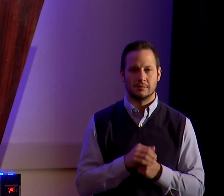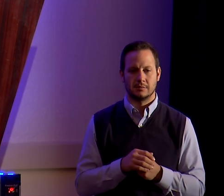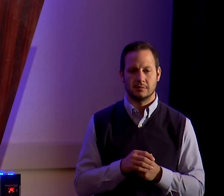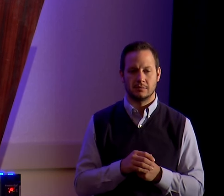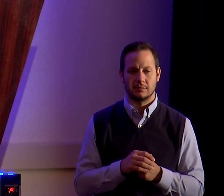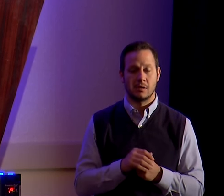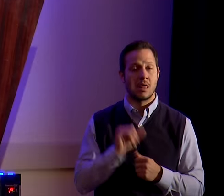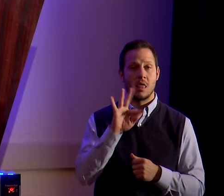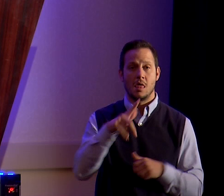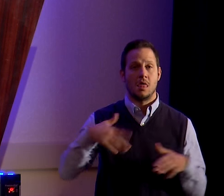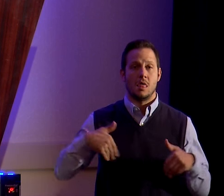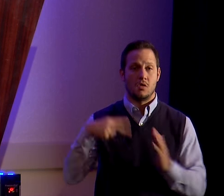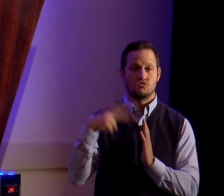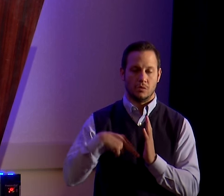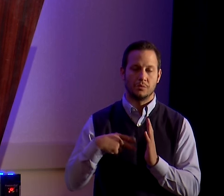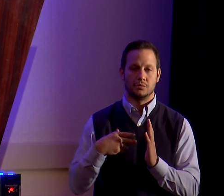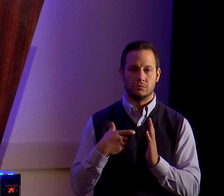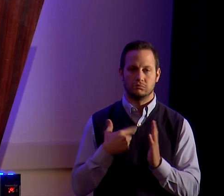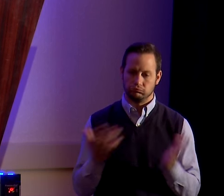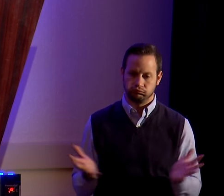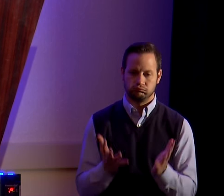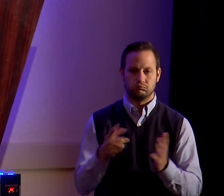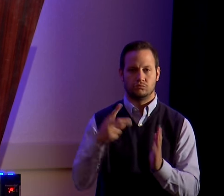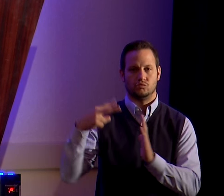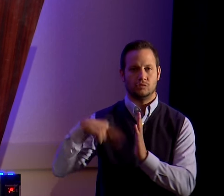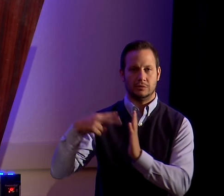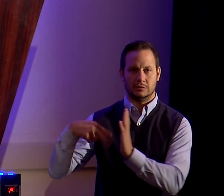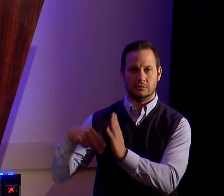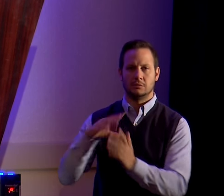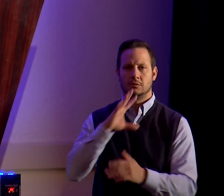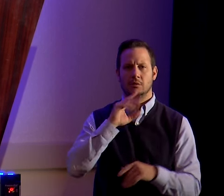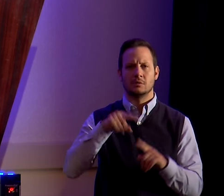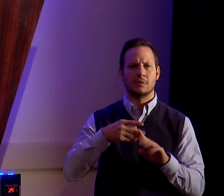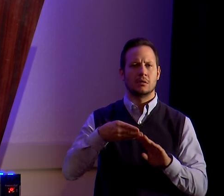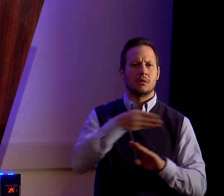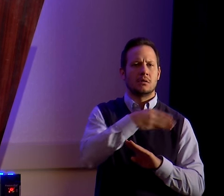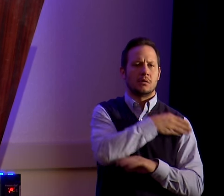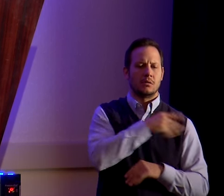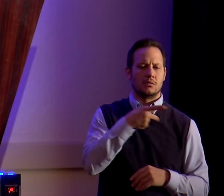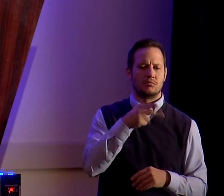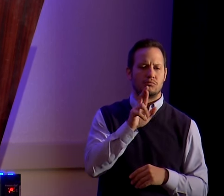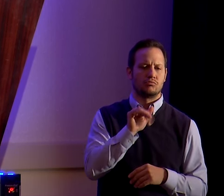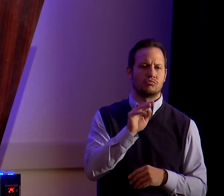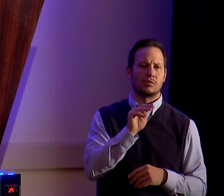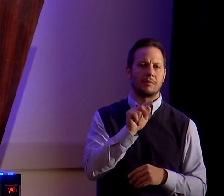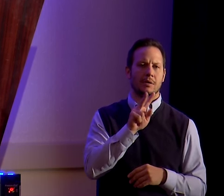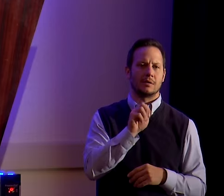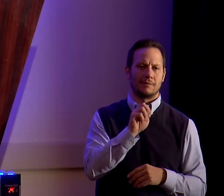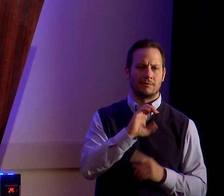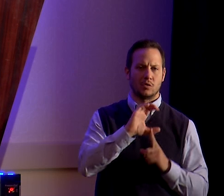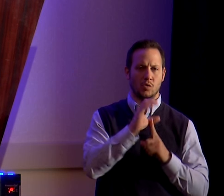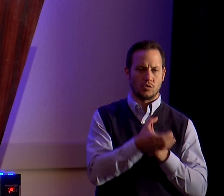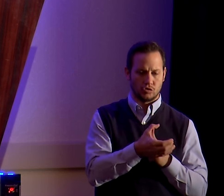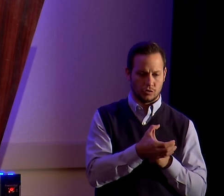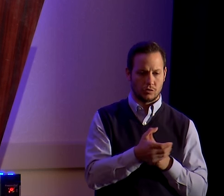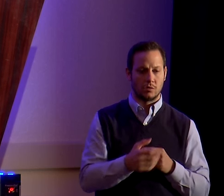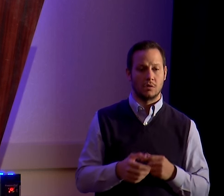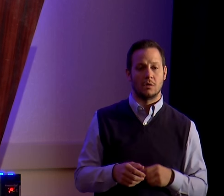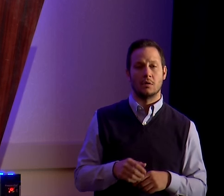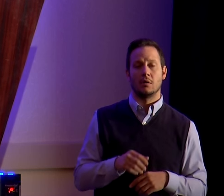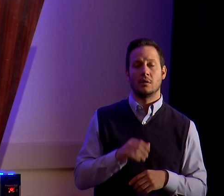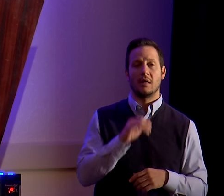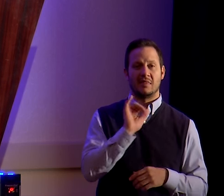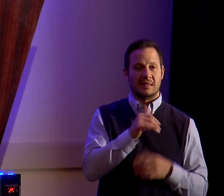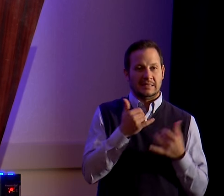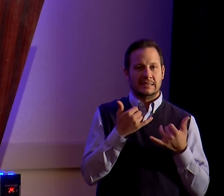If you have not read it, read it. It talks about primitive culture that is in today's world that